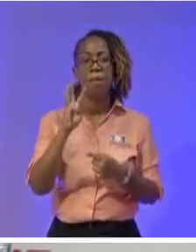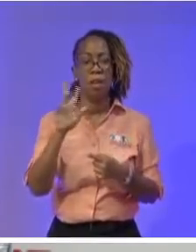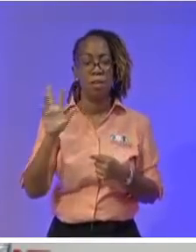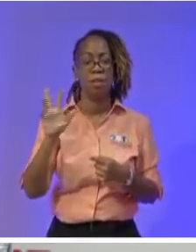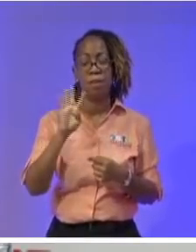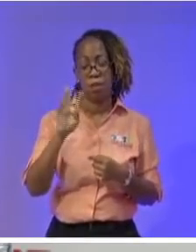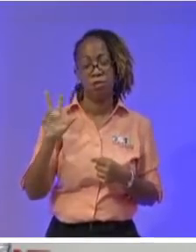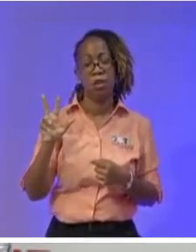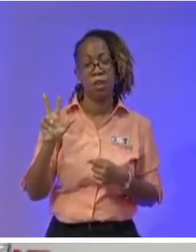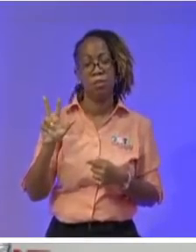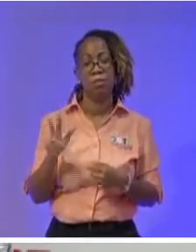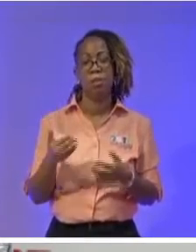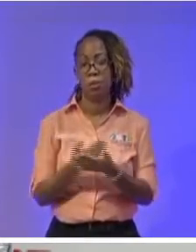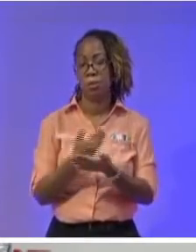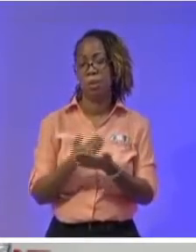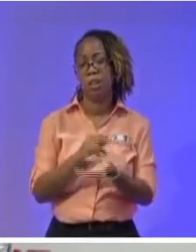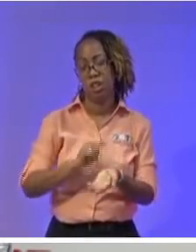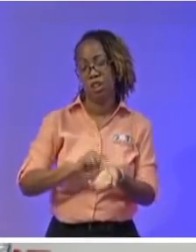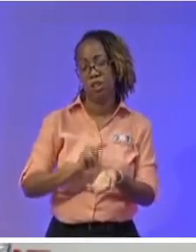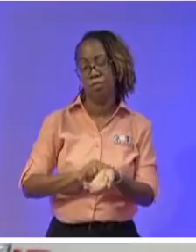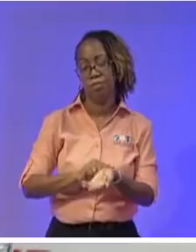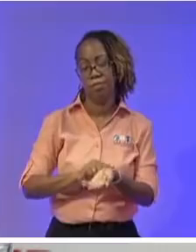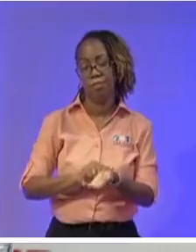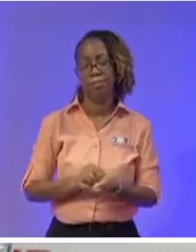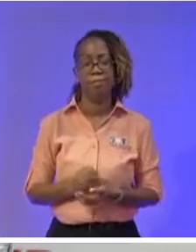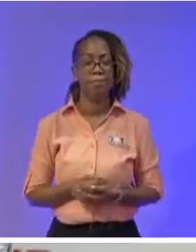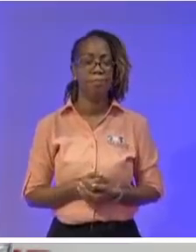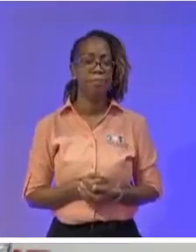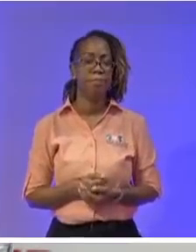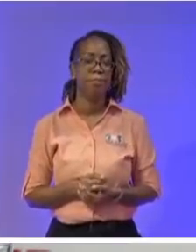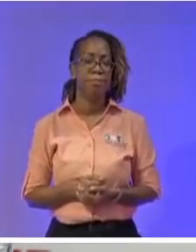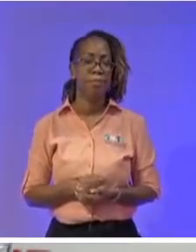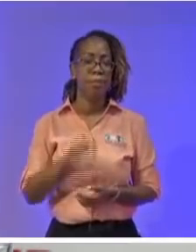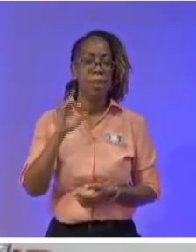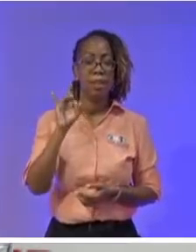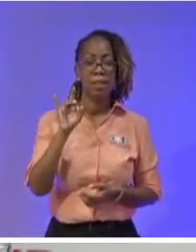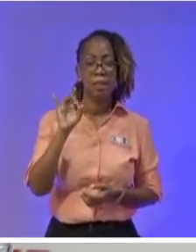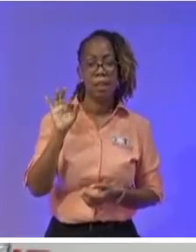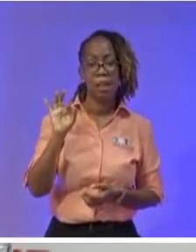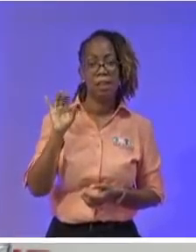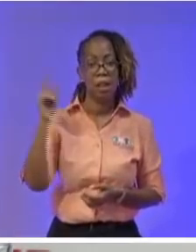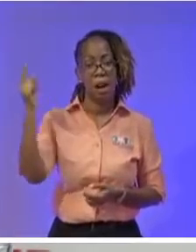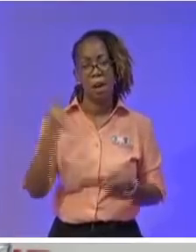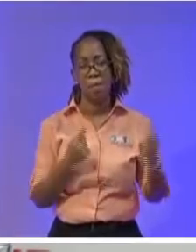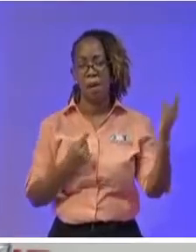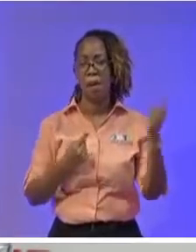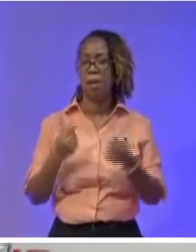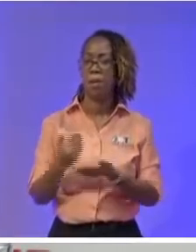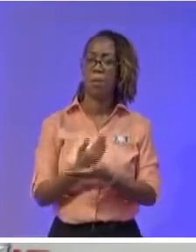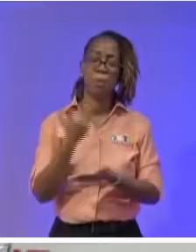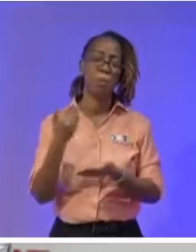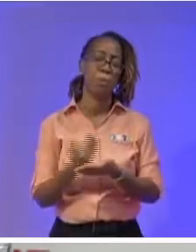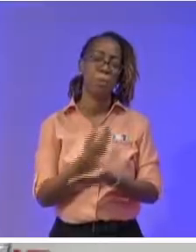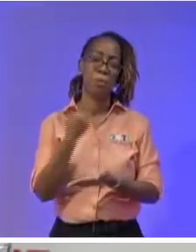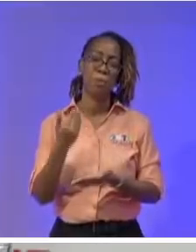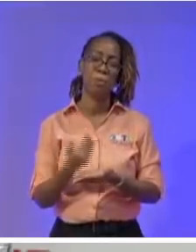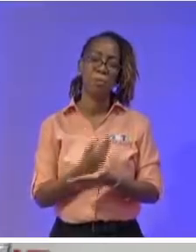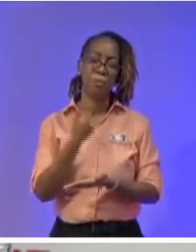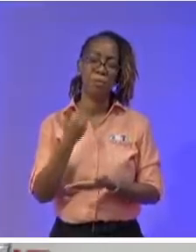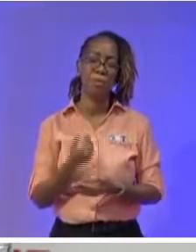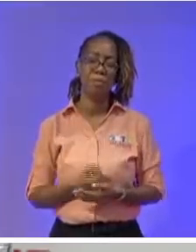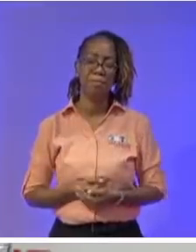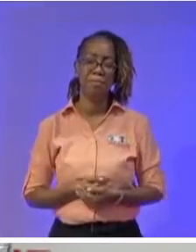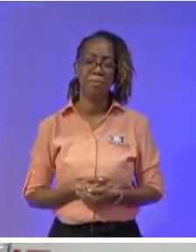various reasons, and 89 would have come in, recruited. So a net gain